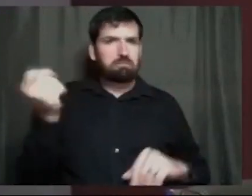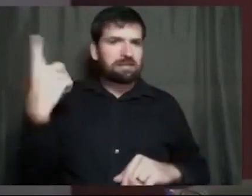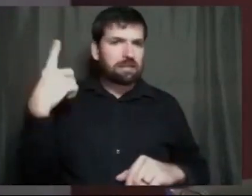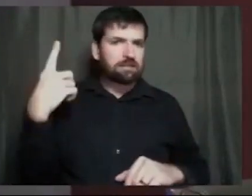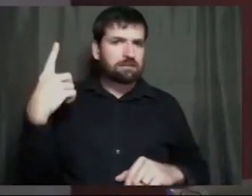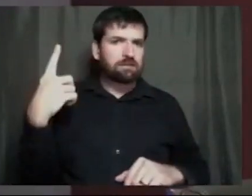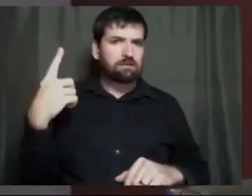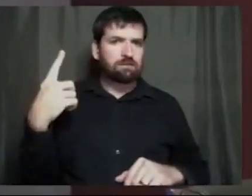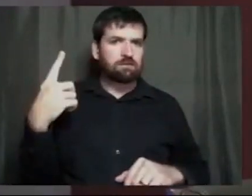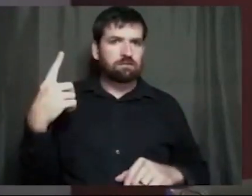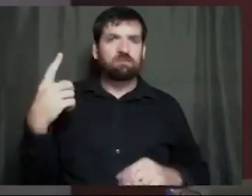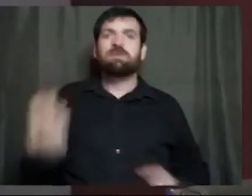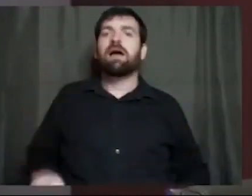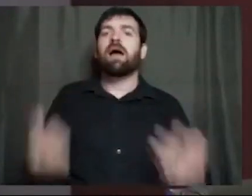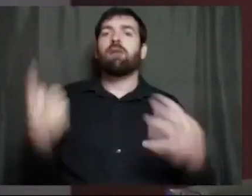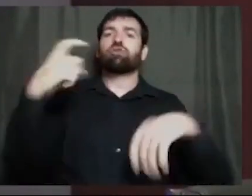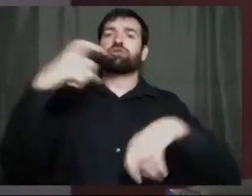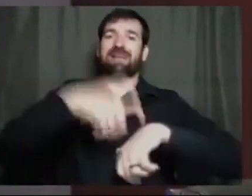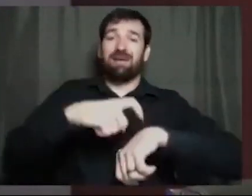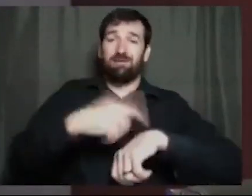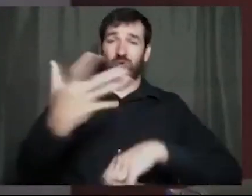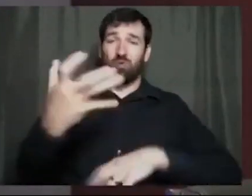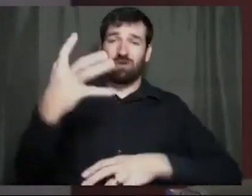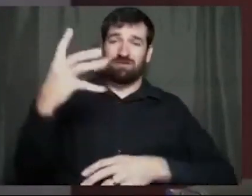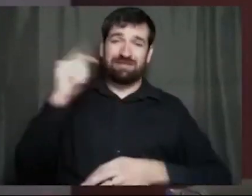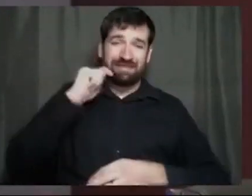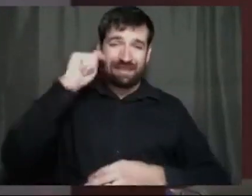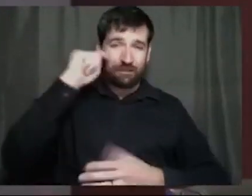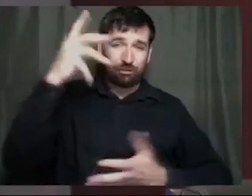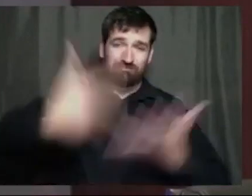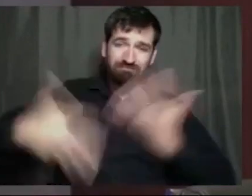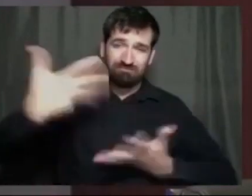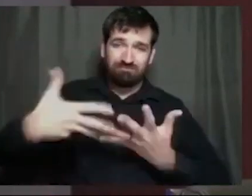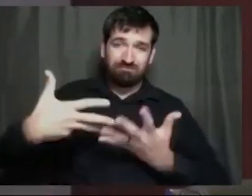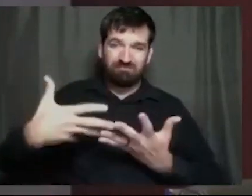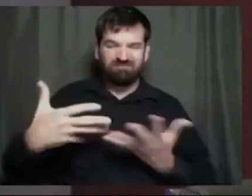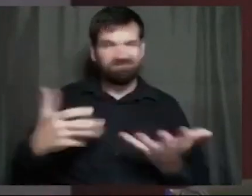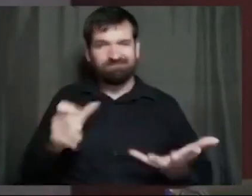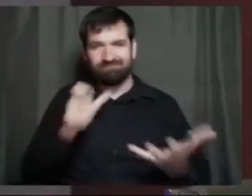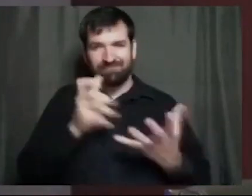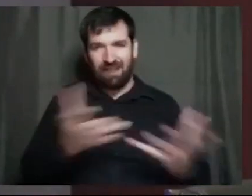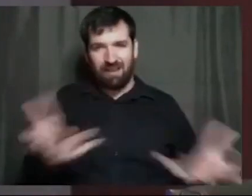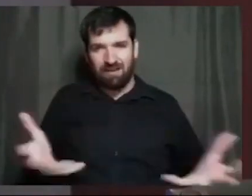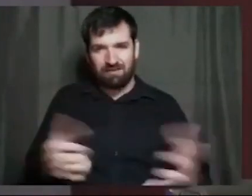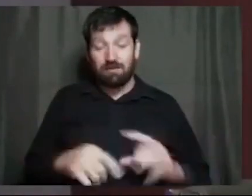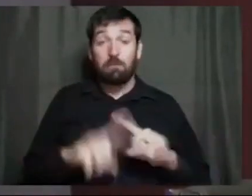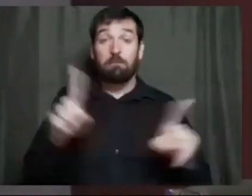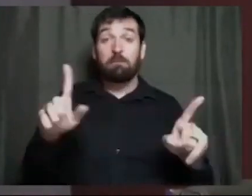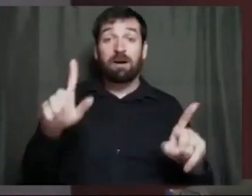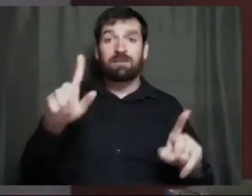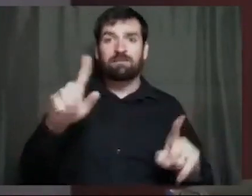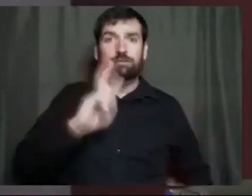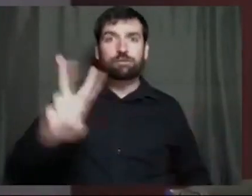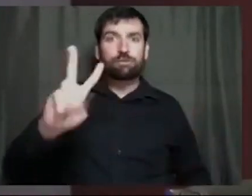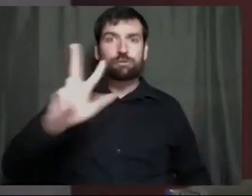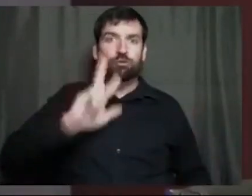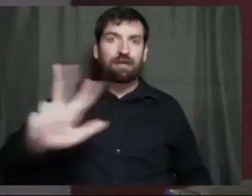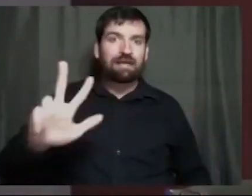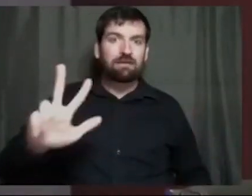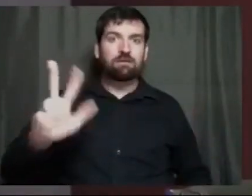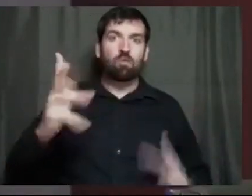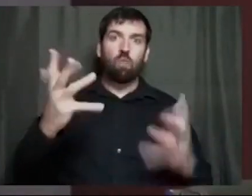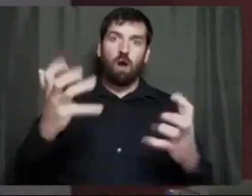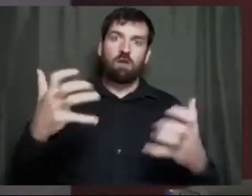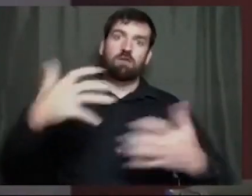does your teenager want to spend with you? Not that much. But a toddler, a 2-year-old, a 3-year-old wants to be held and cuddled